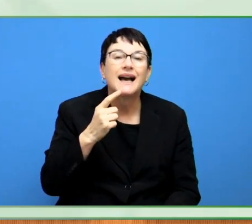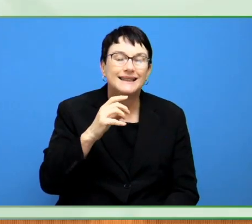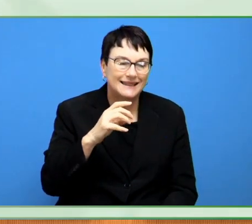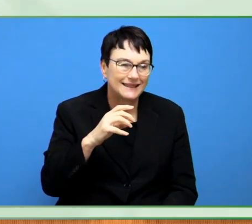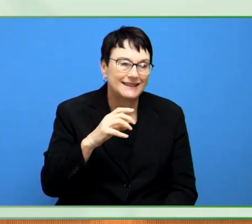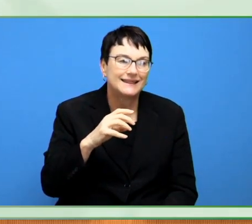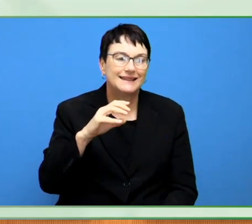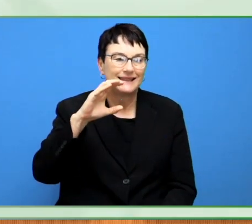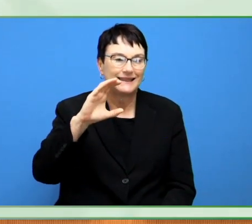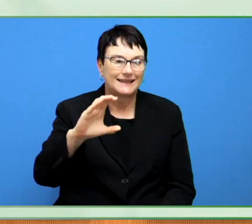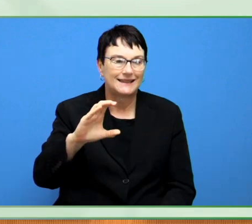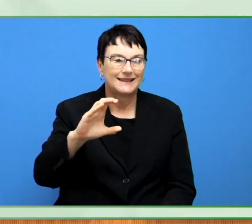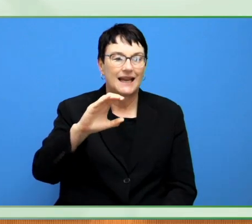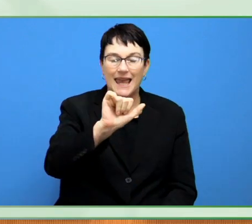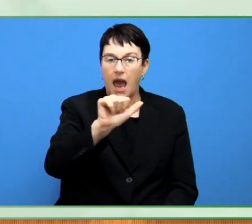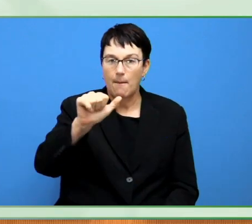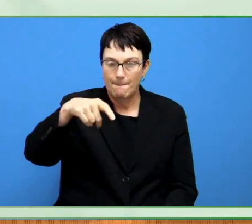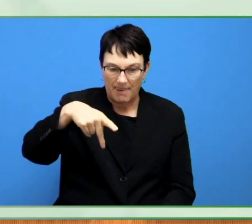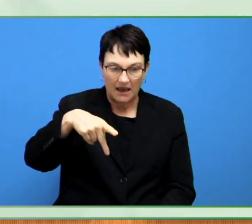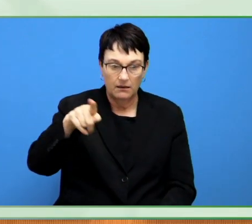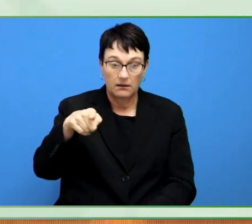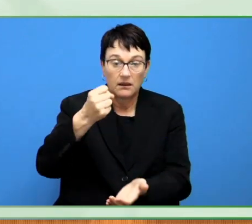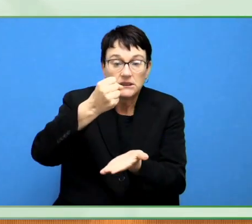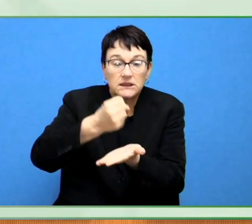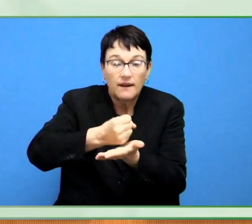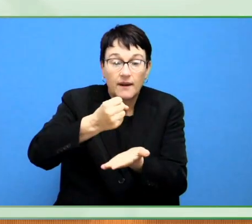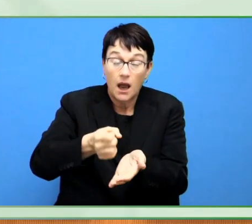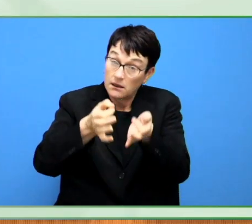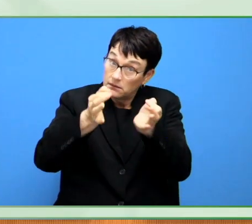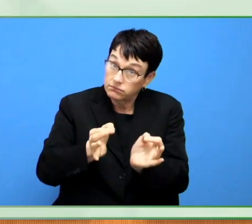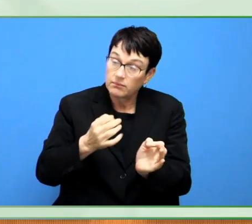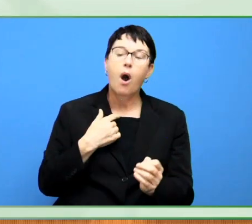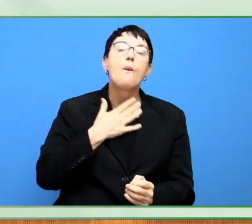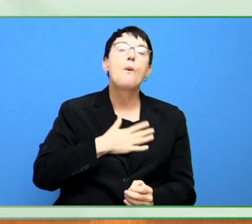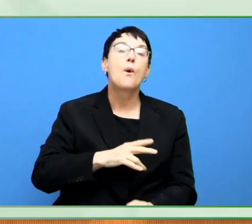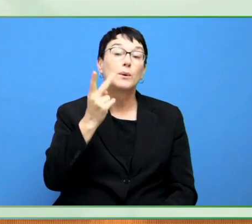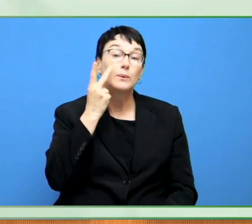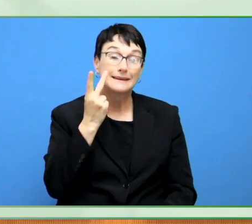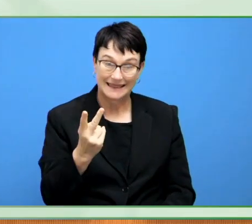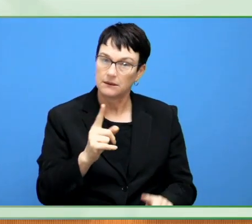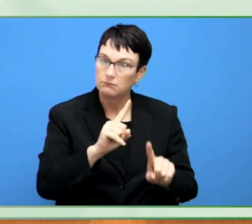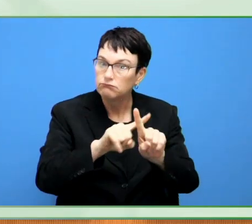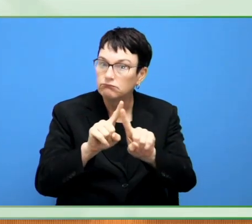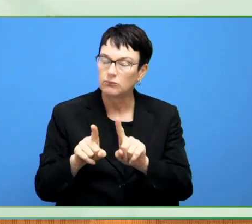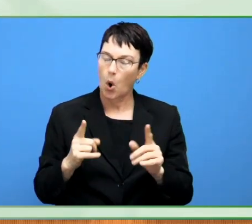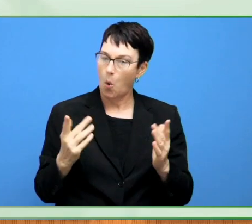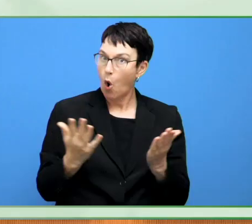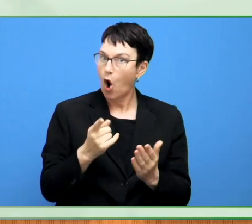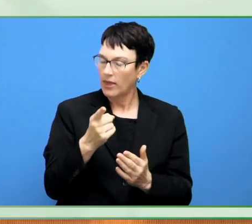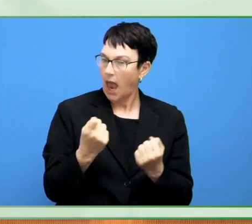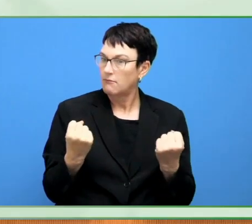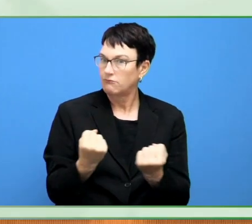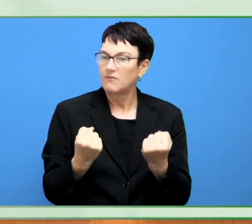they need, what are the profile that they need to include in their teams, so they're successful in implementing accessibility and inclusion in